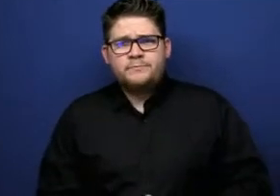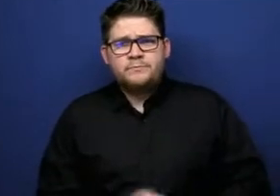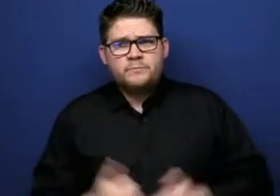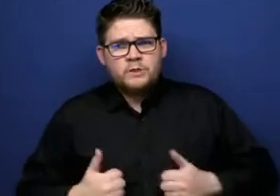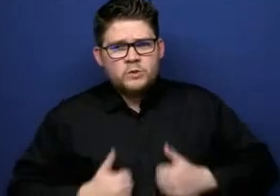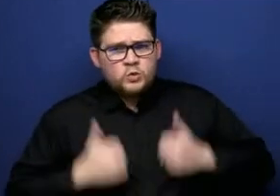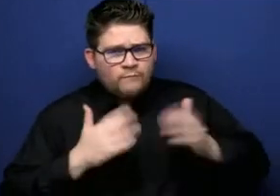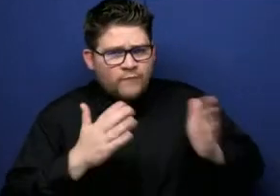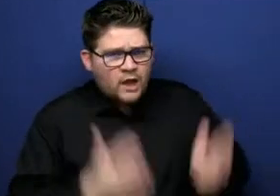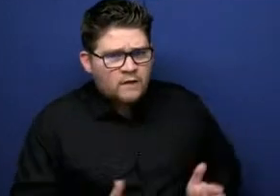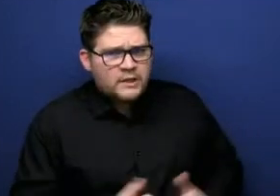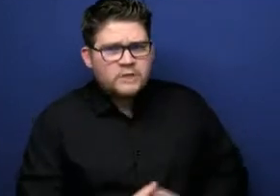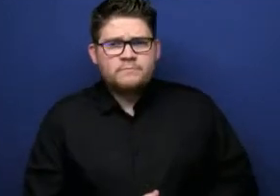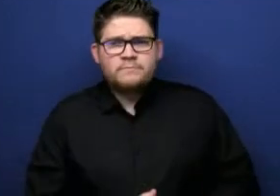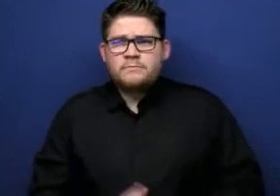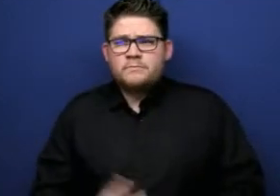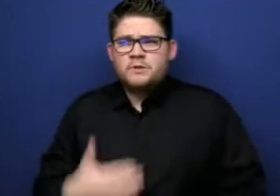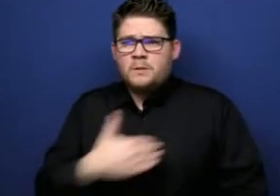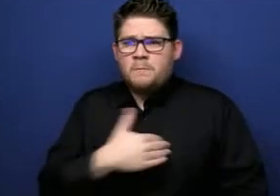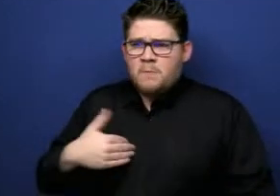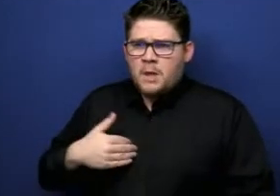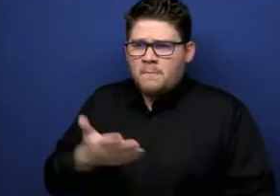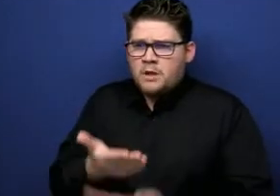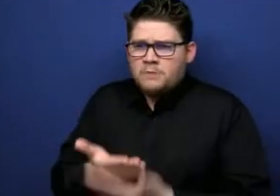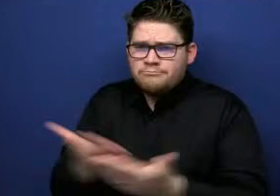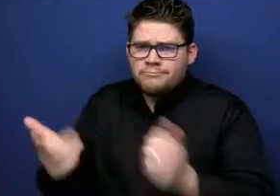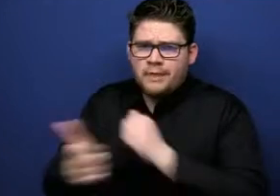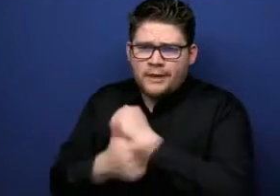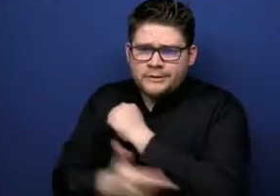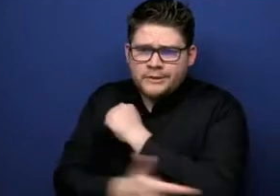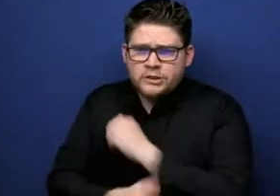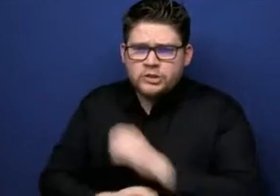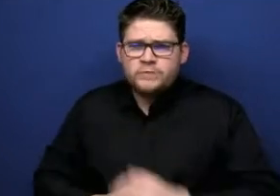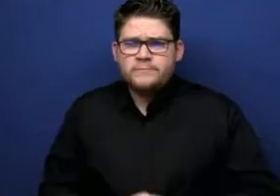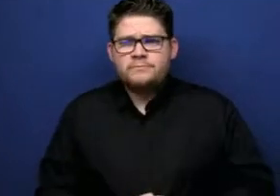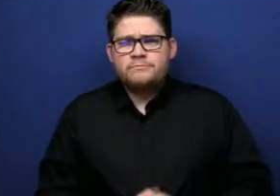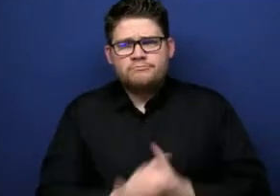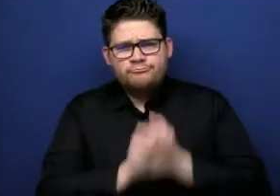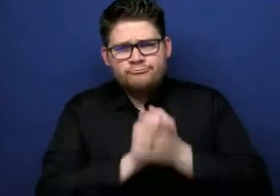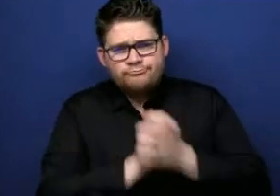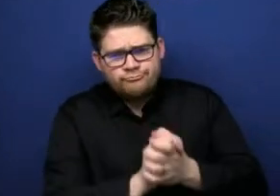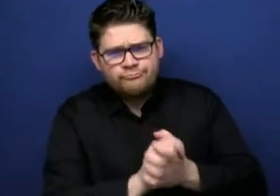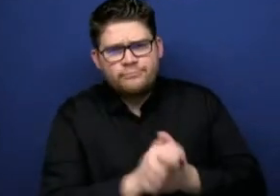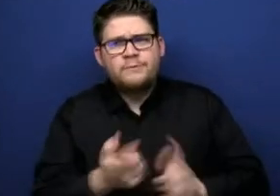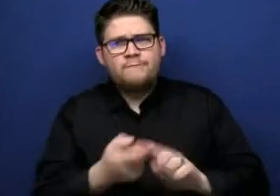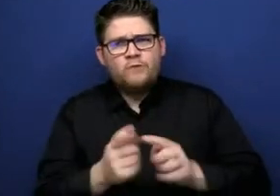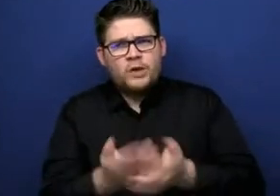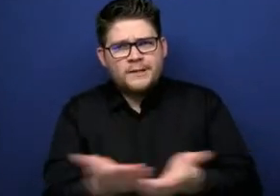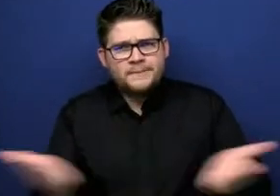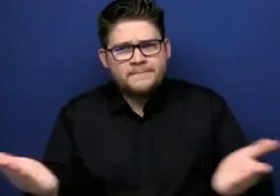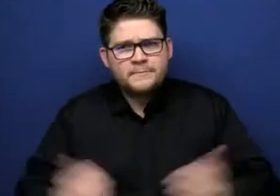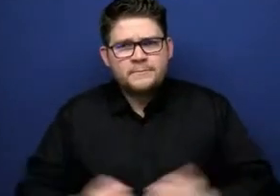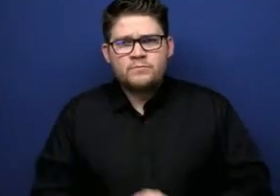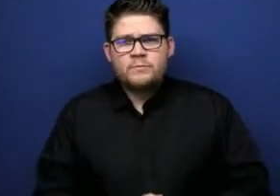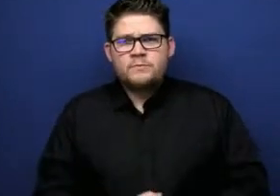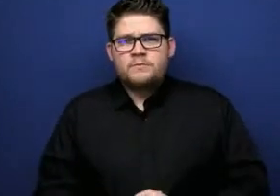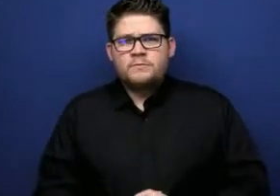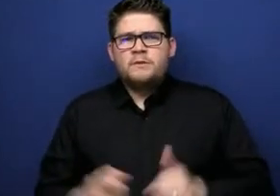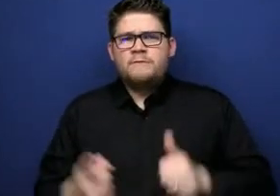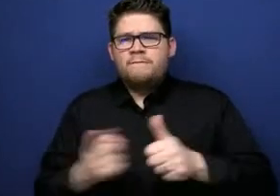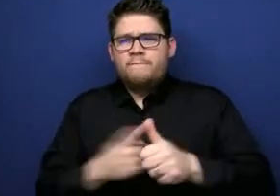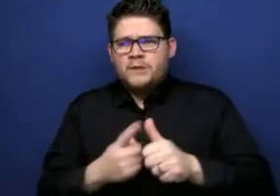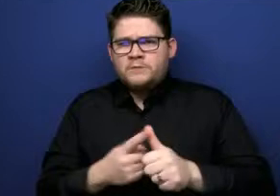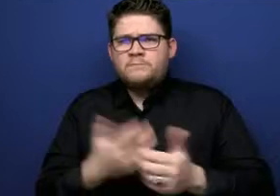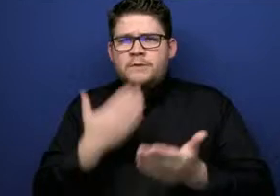Assembly, dear friends. Thank you for the opportunity to say a few words on behalf of Holocaust